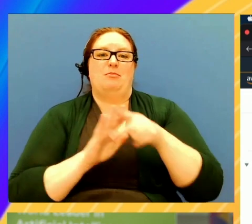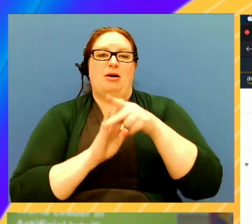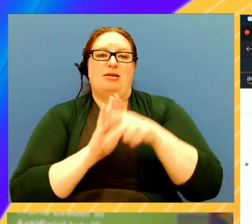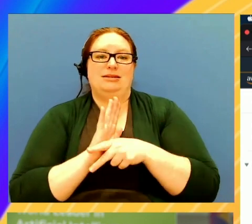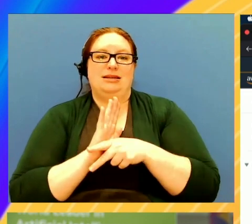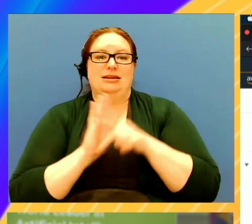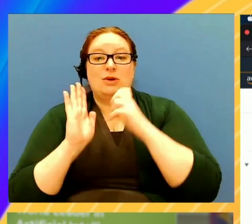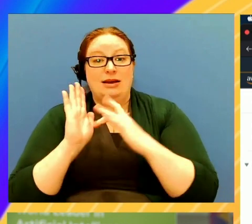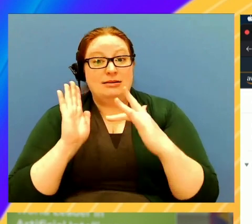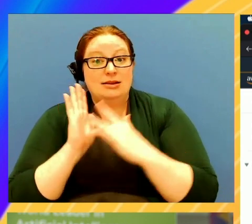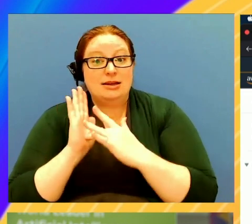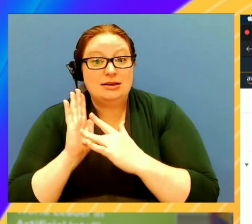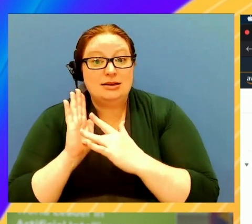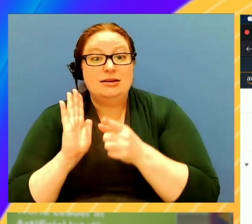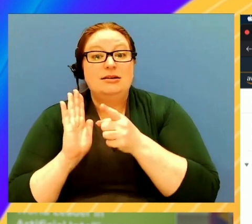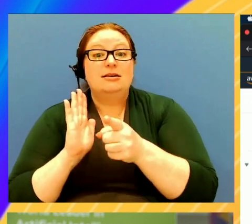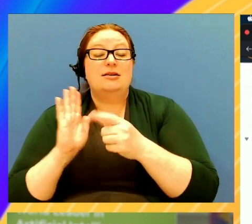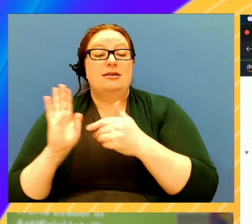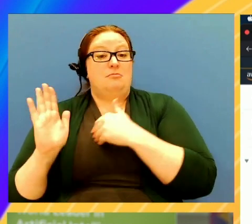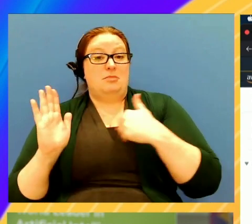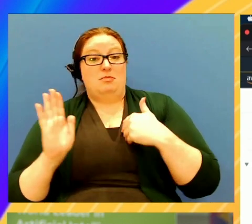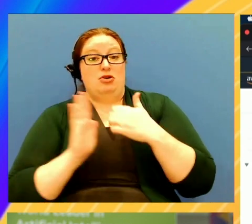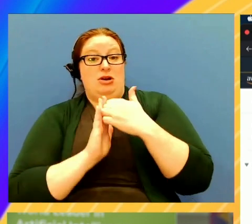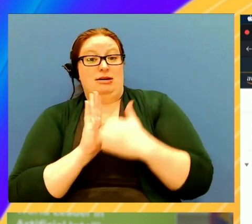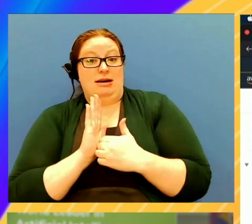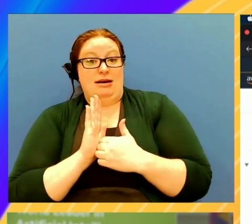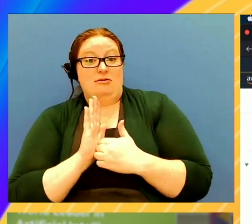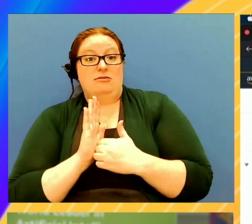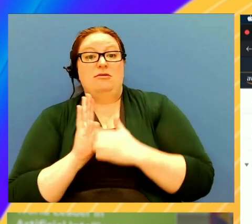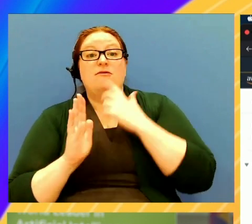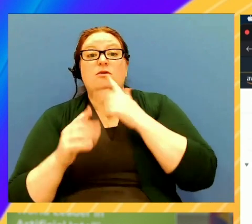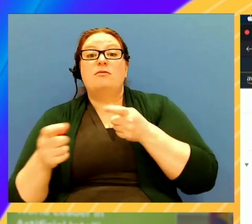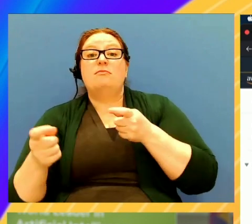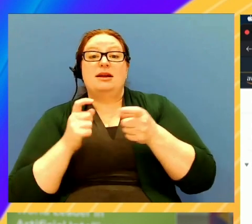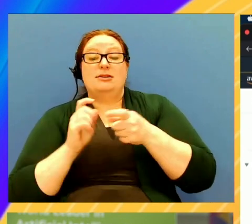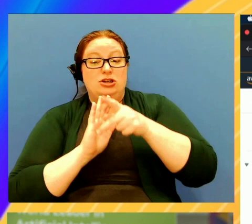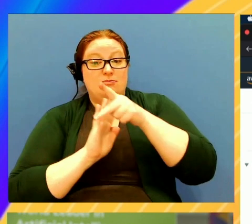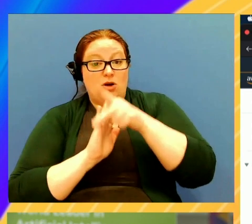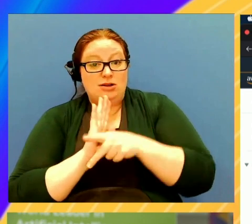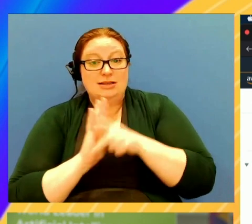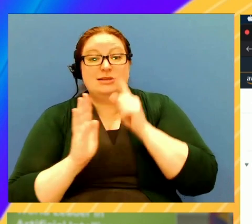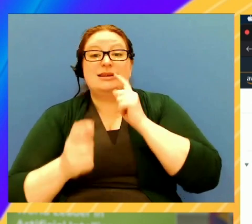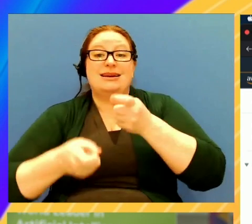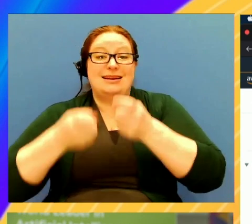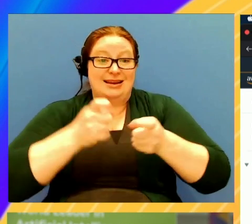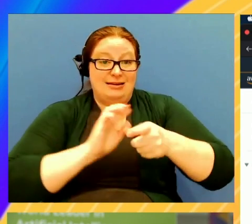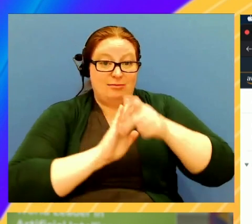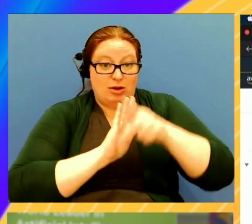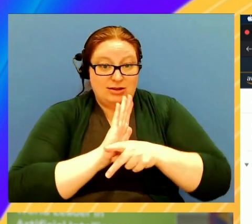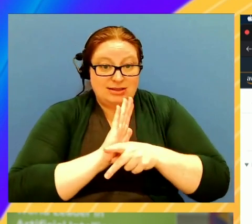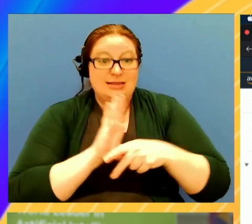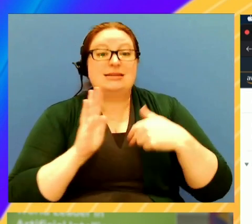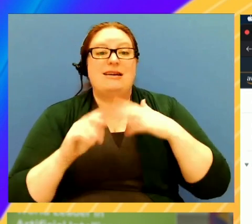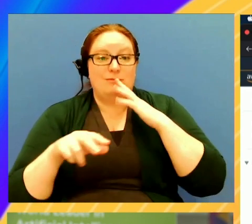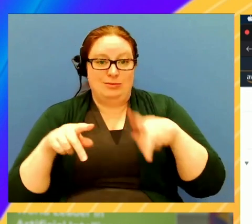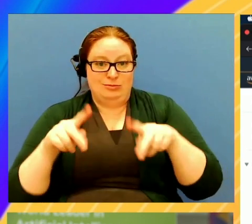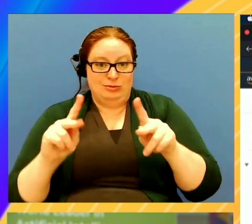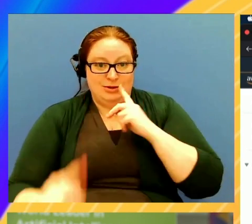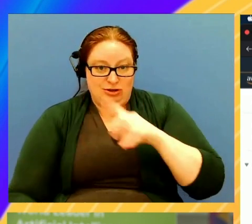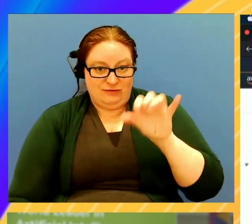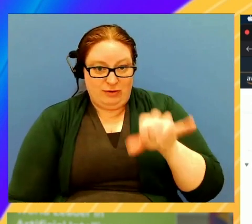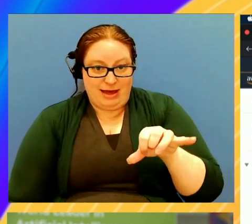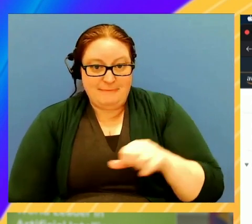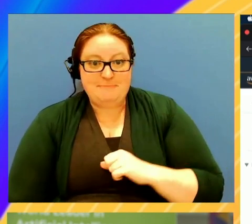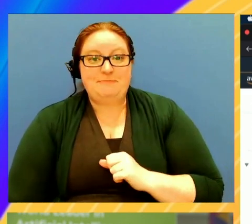there. I'm in my member account now that's supposed to be managing policies, so I'm able to save, I'm able to edit policies. I've given the permission to do that. I